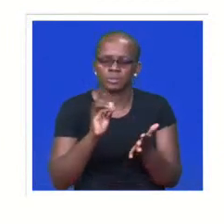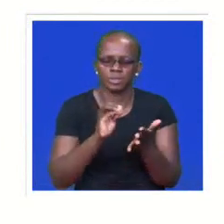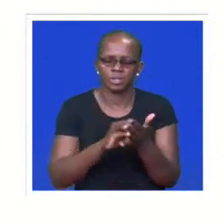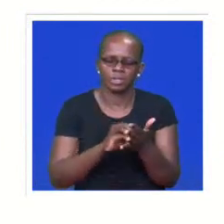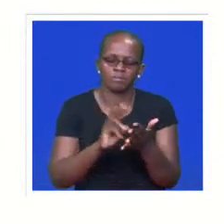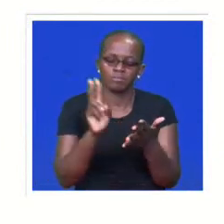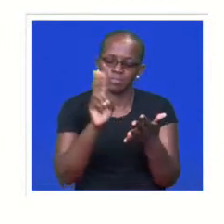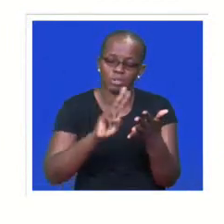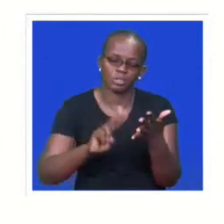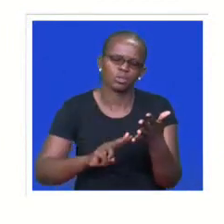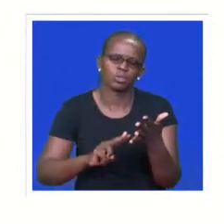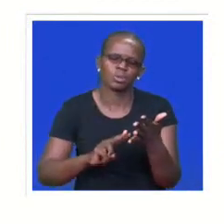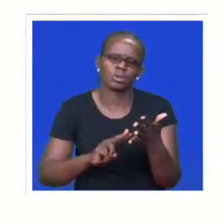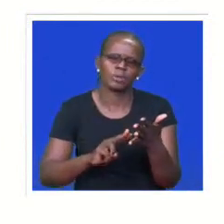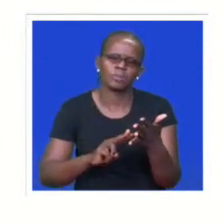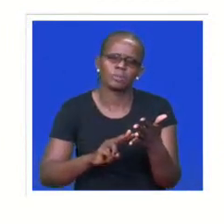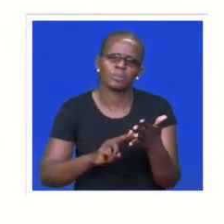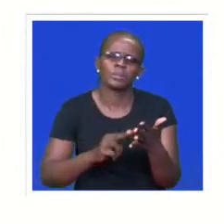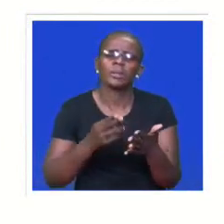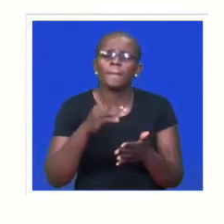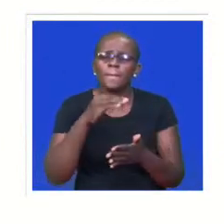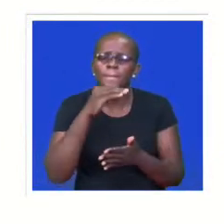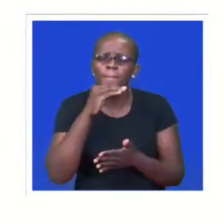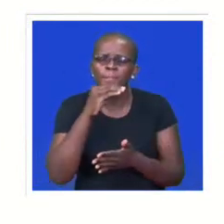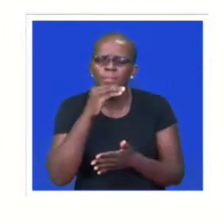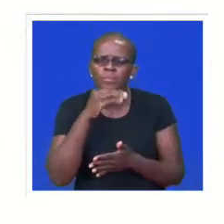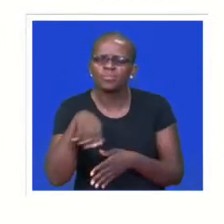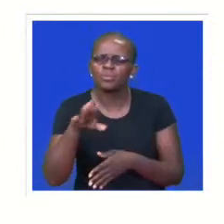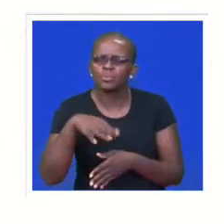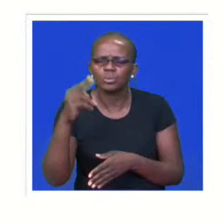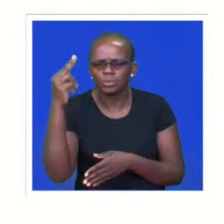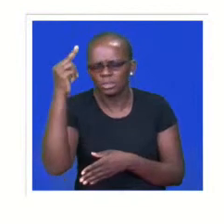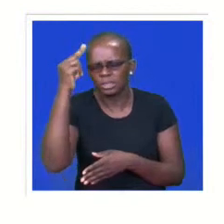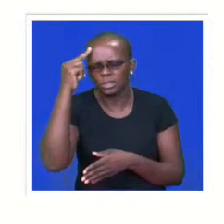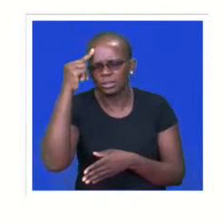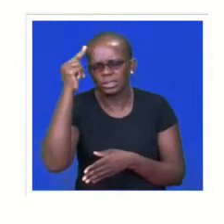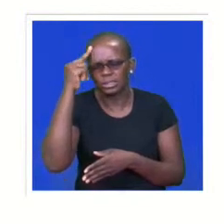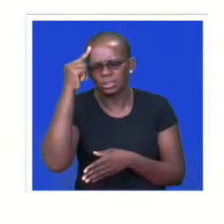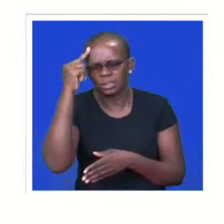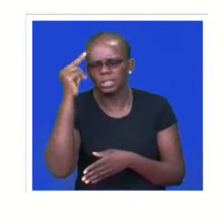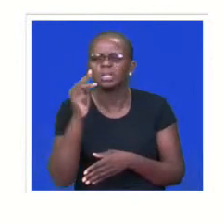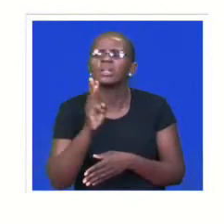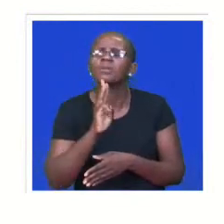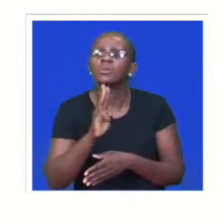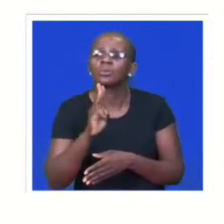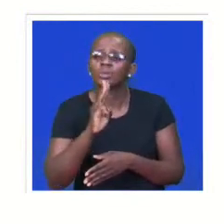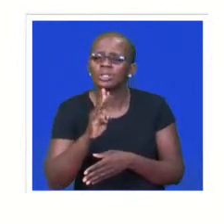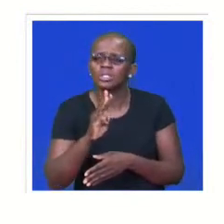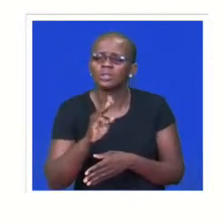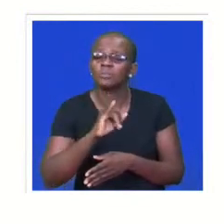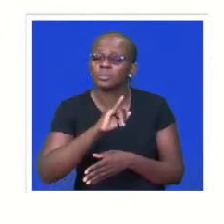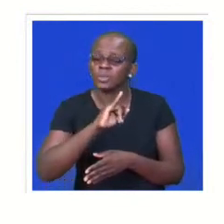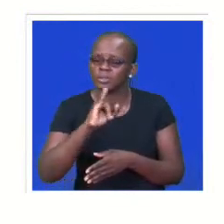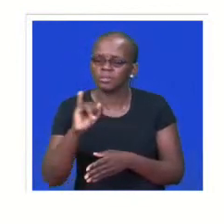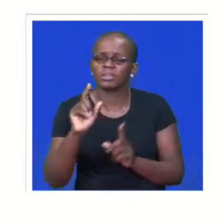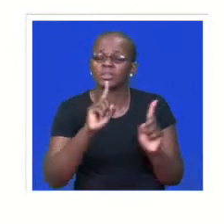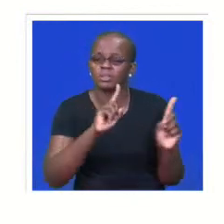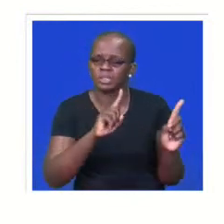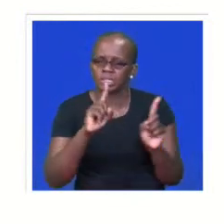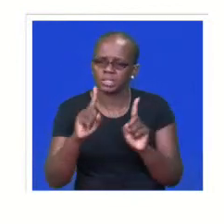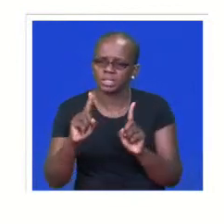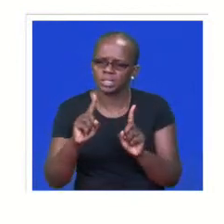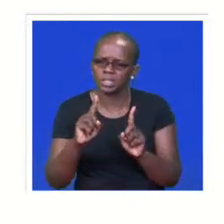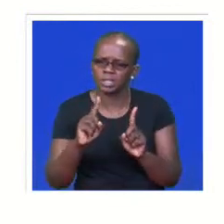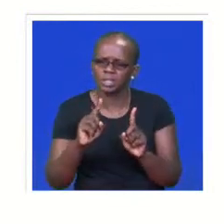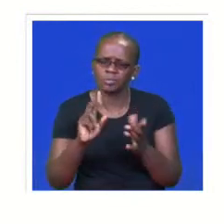story. So what is it that is going to happen now, dear learner? First, I'll be the one reading, and then when we read for the second time, I want